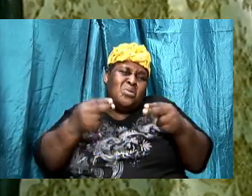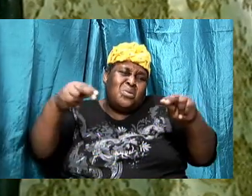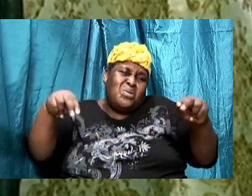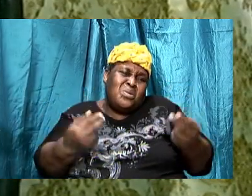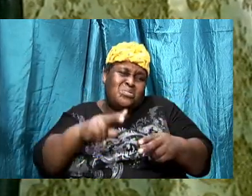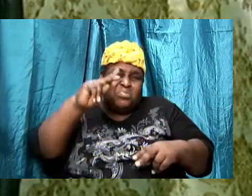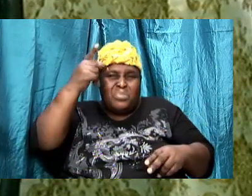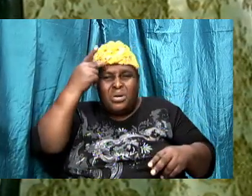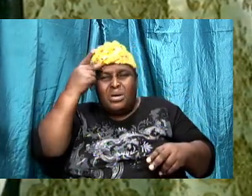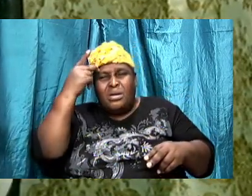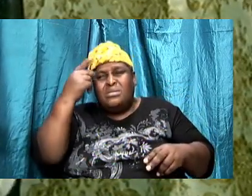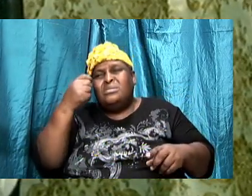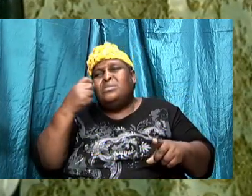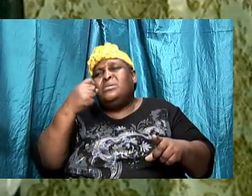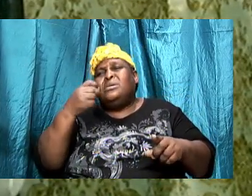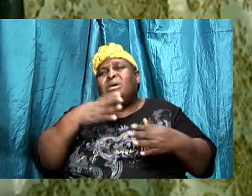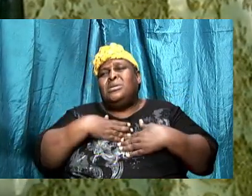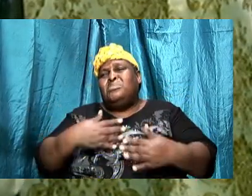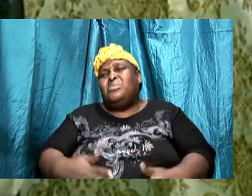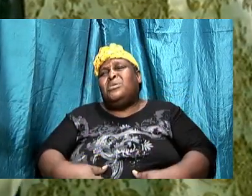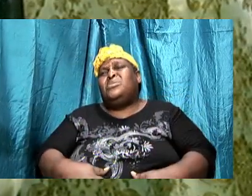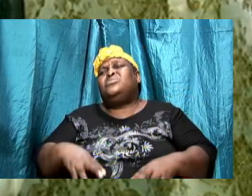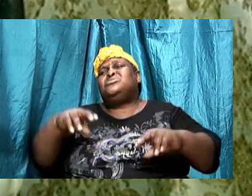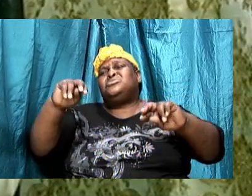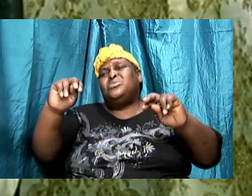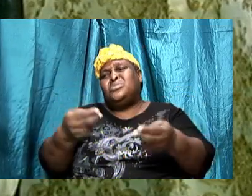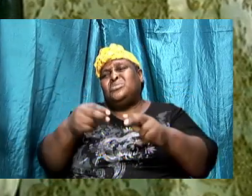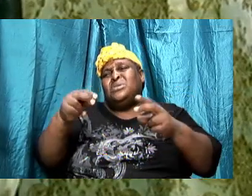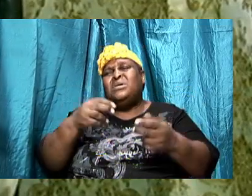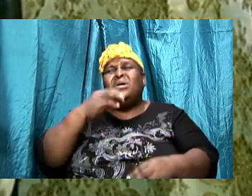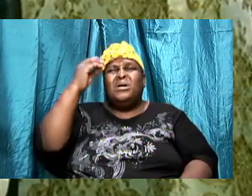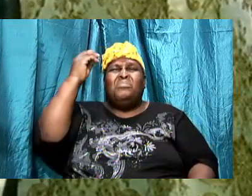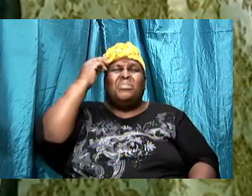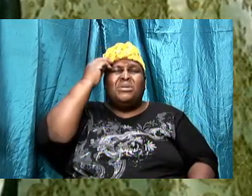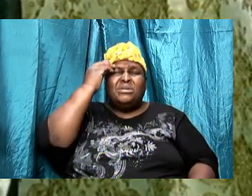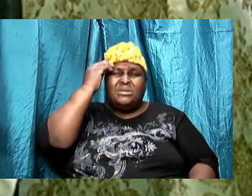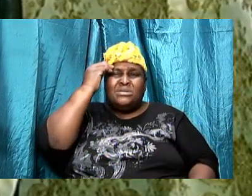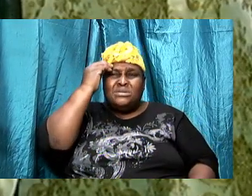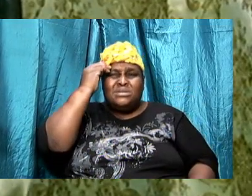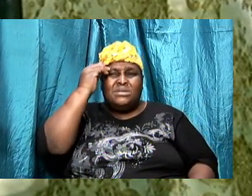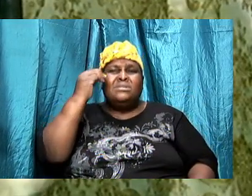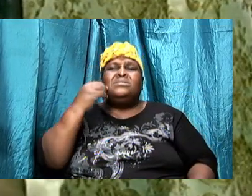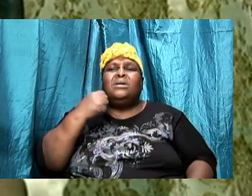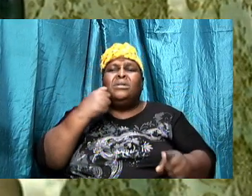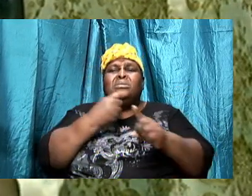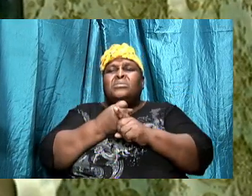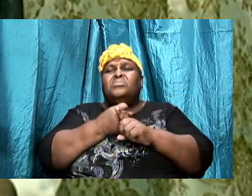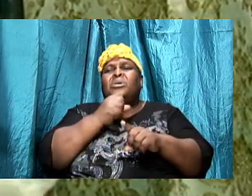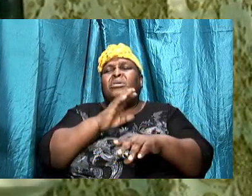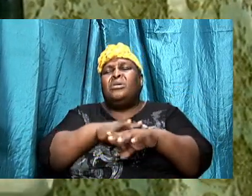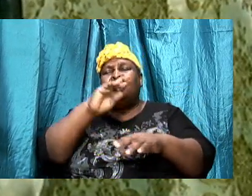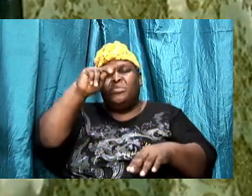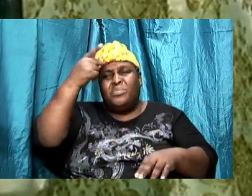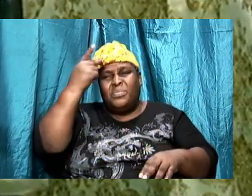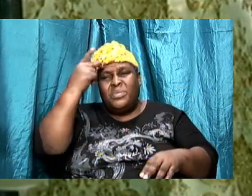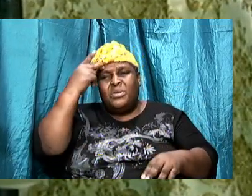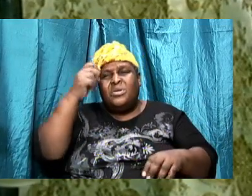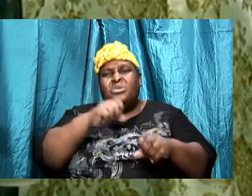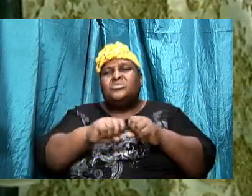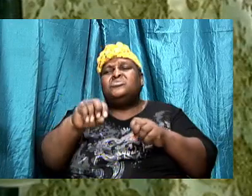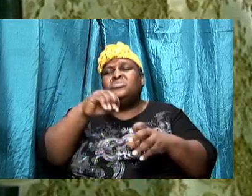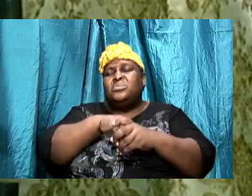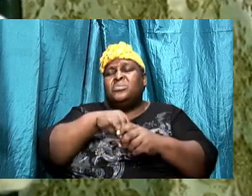body was bruised and all of that, but it had a mental impact on him also. And so he, in Corinthians 2, he testified